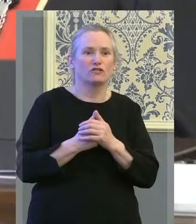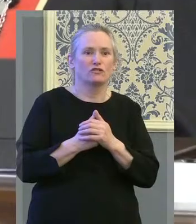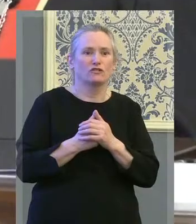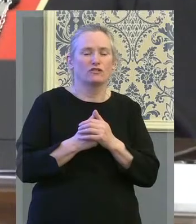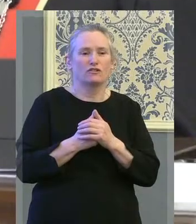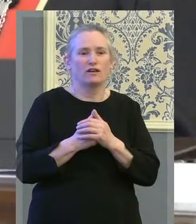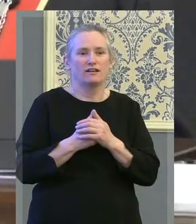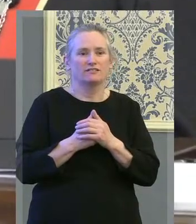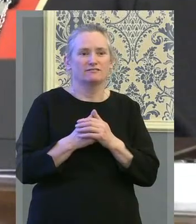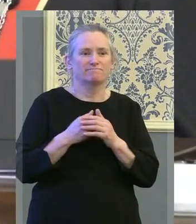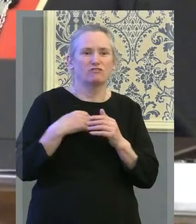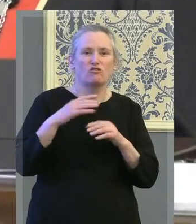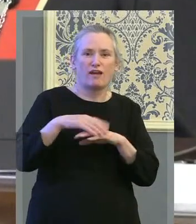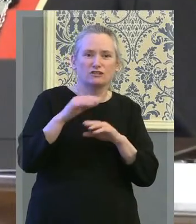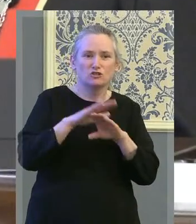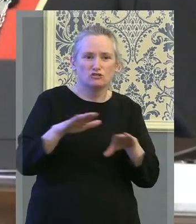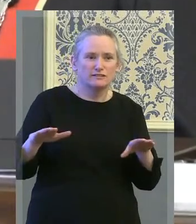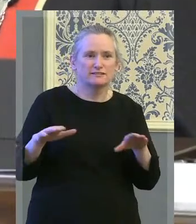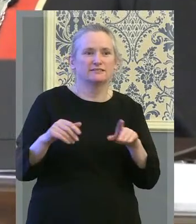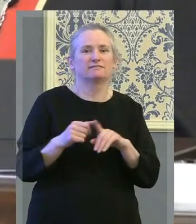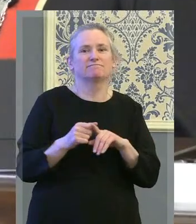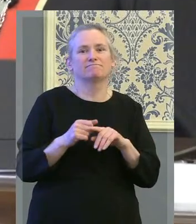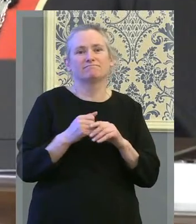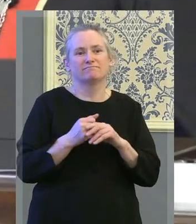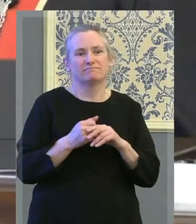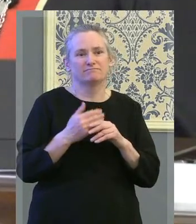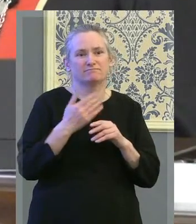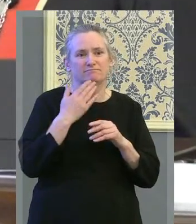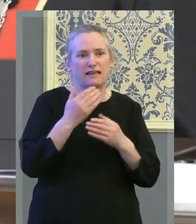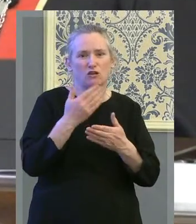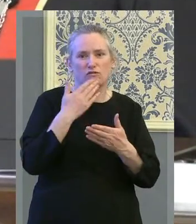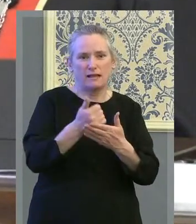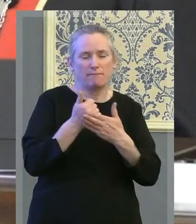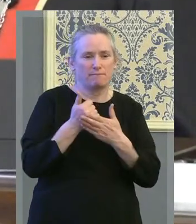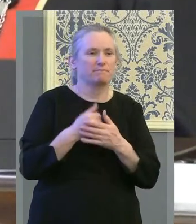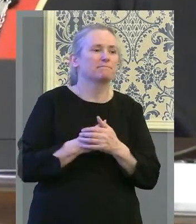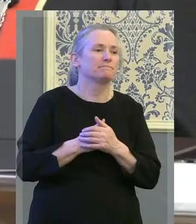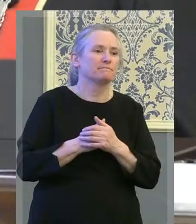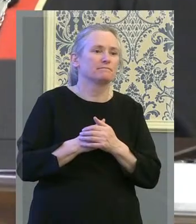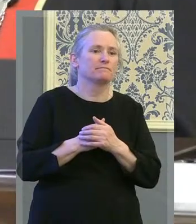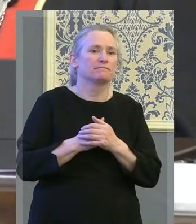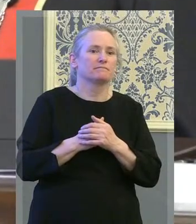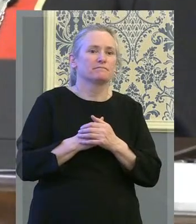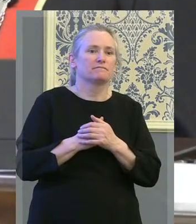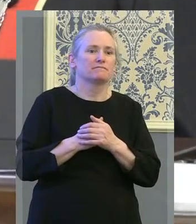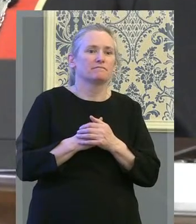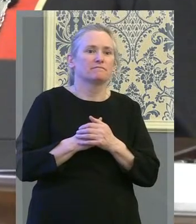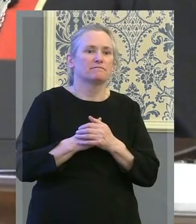who has worked with me for almost 50 years. We stayed for 4 years, and during that 4 years, our second